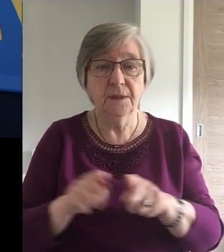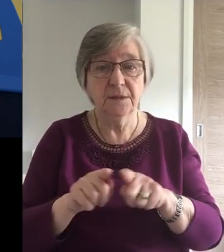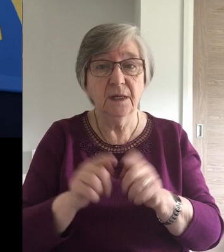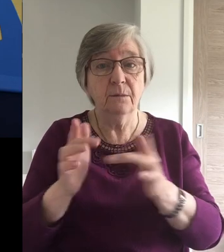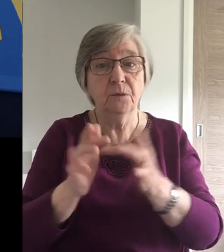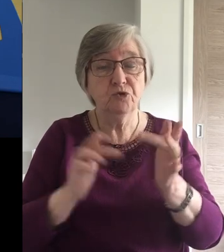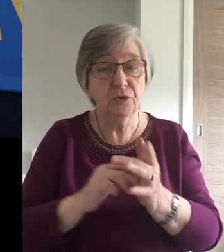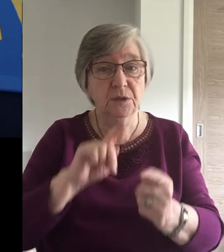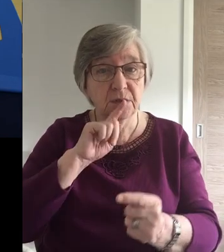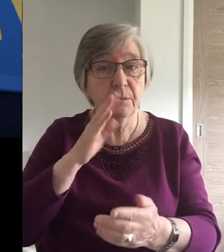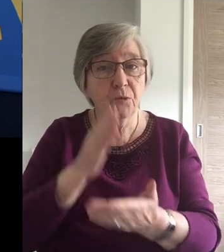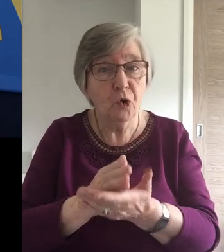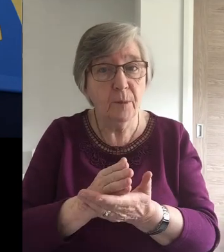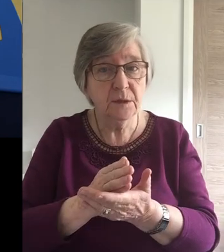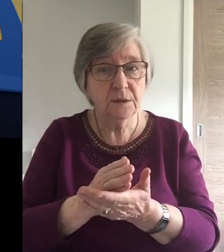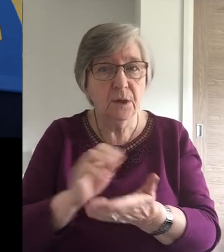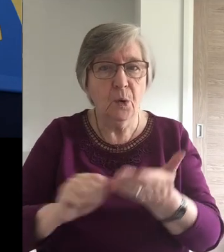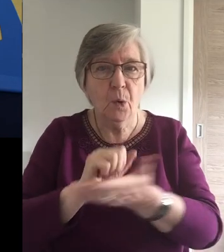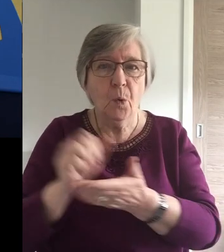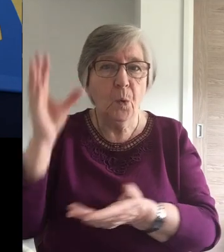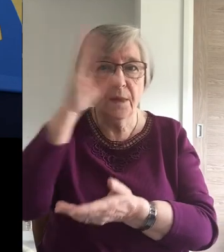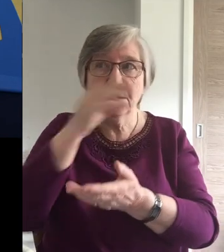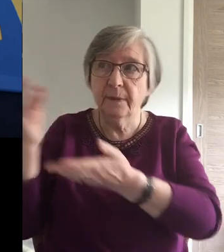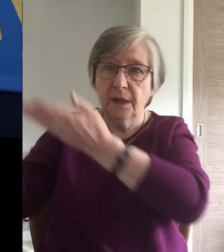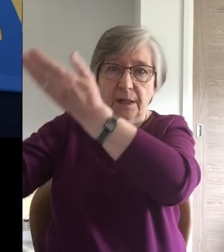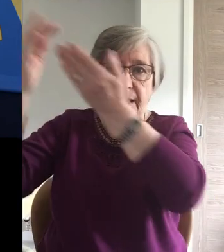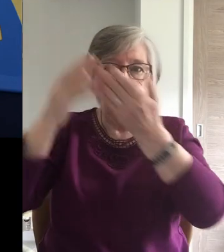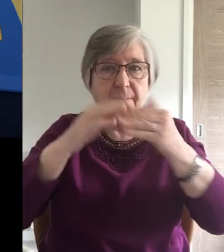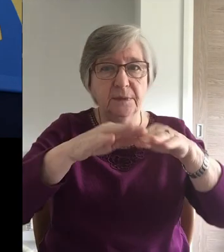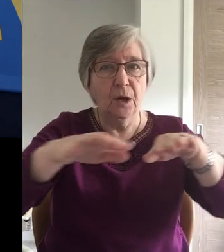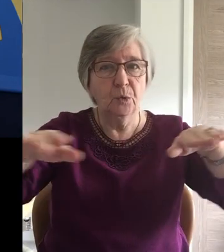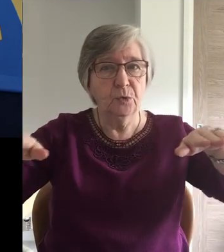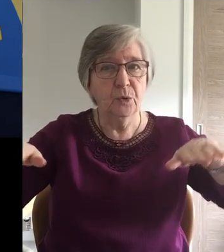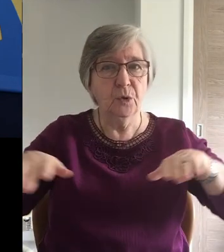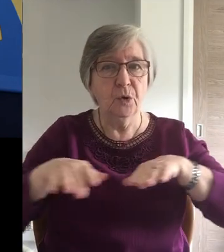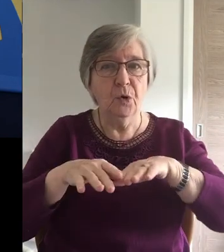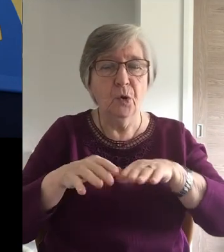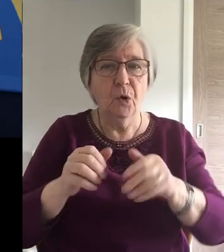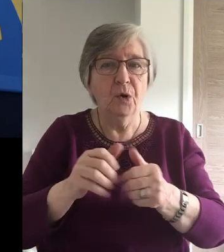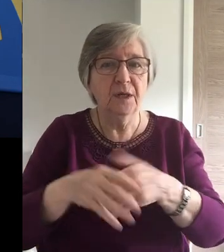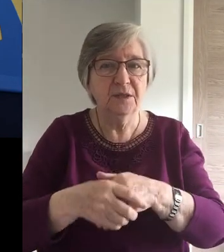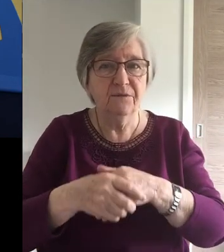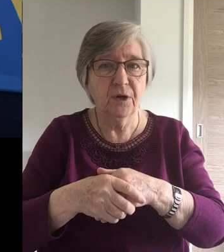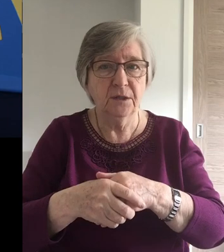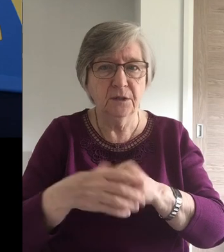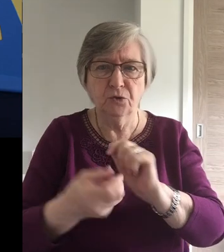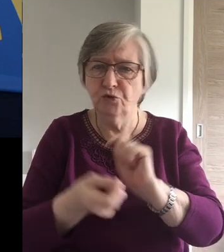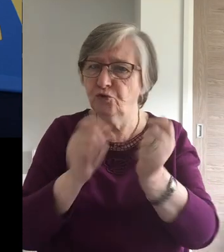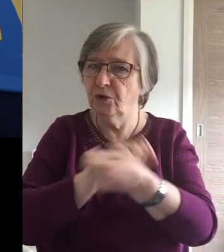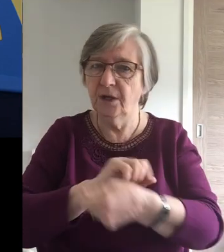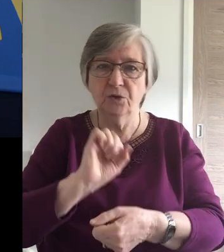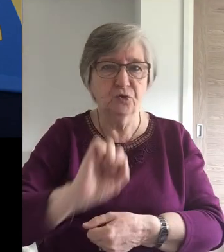Just as Jesus had promised, the Spirit came upon his first disciples and transformed their lives.